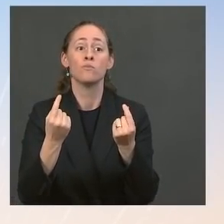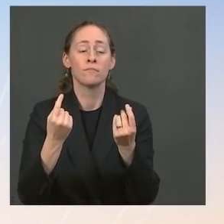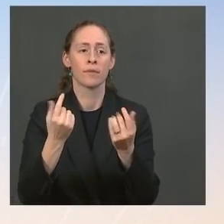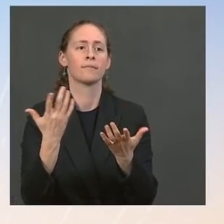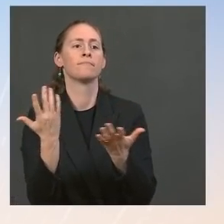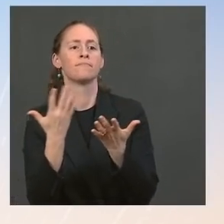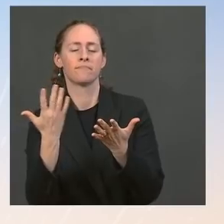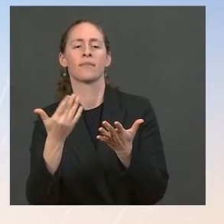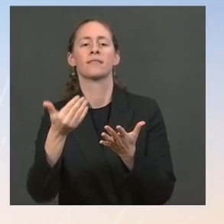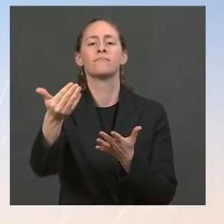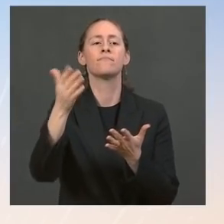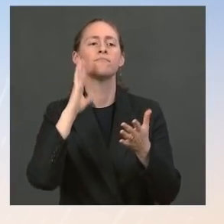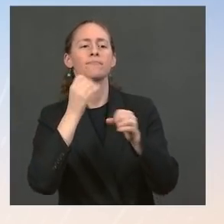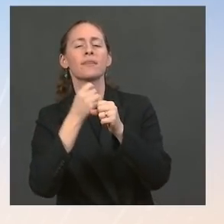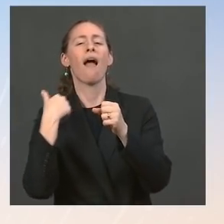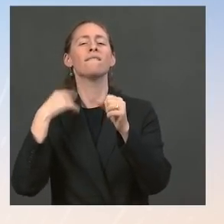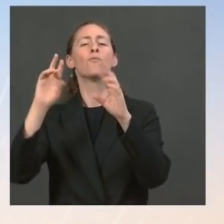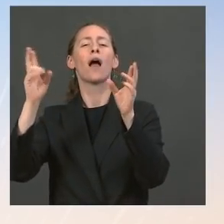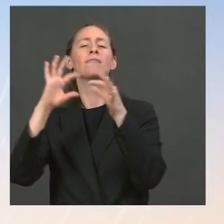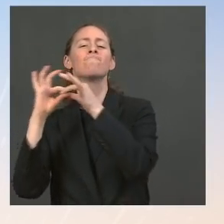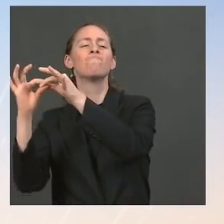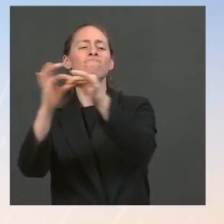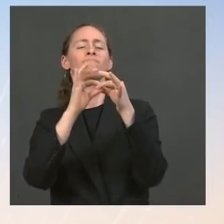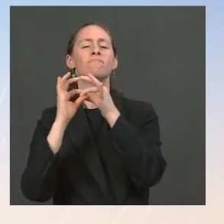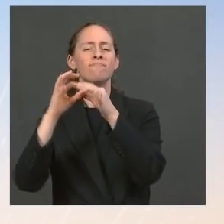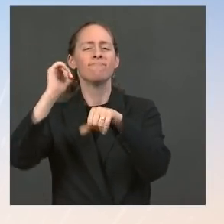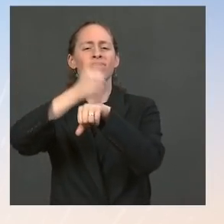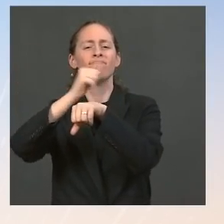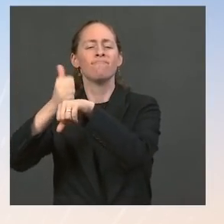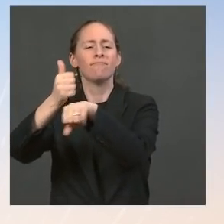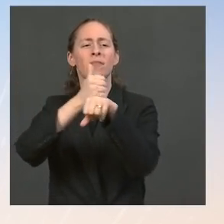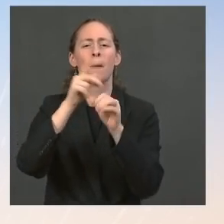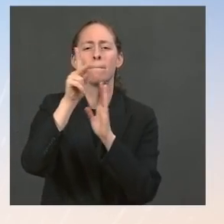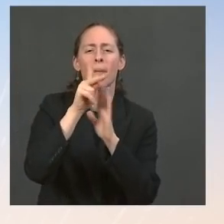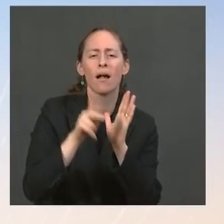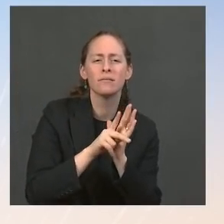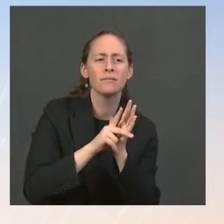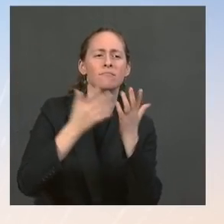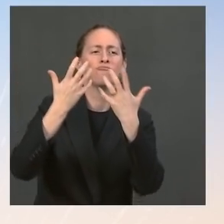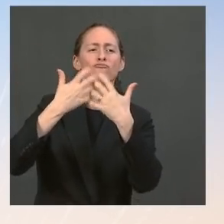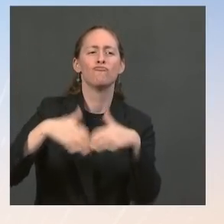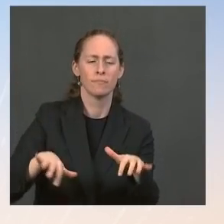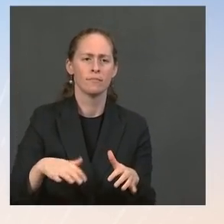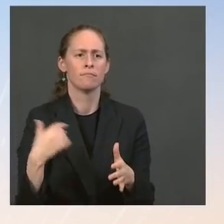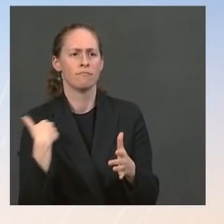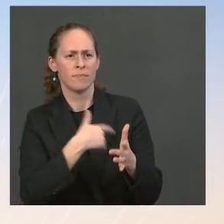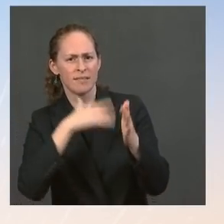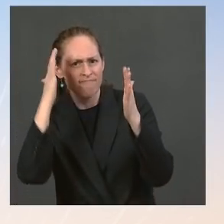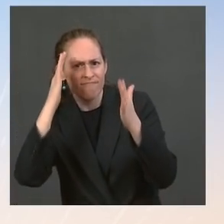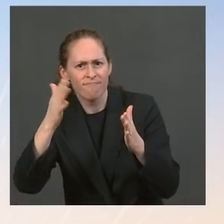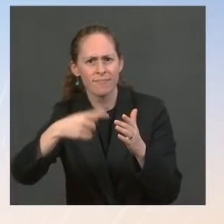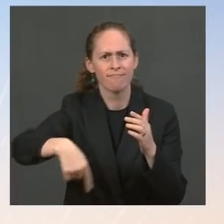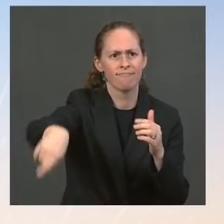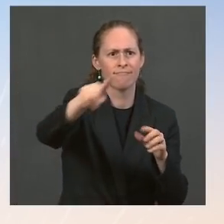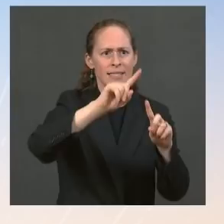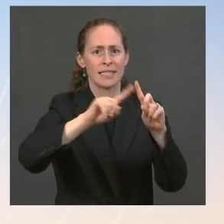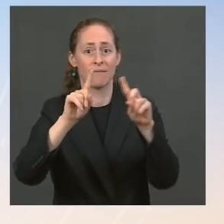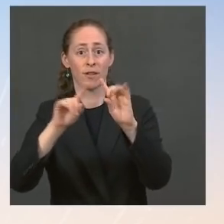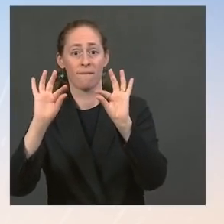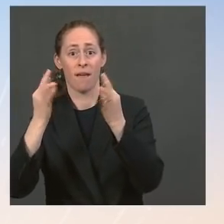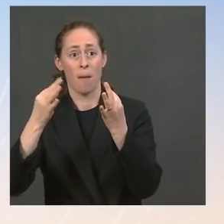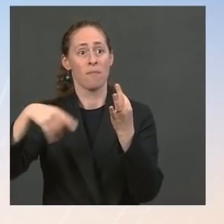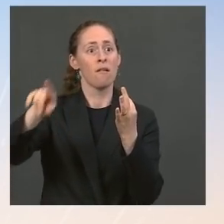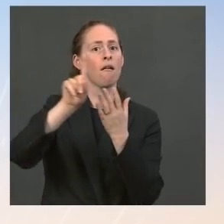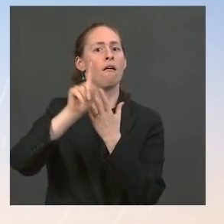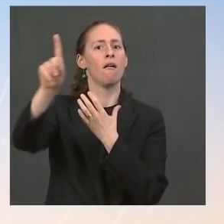with representatives from across the executive agencies to work collaboratively on priorities related to the families of service members and veterans, caregivers,